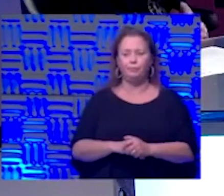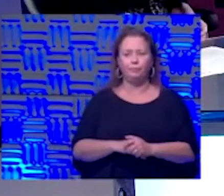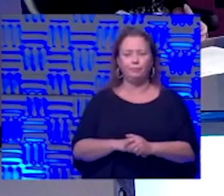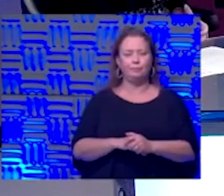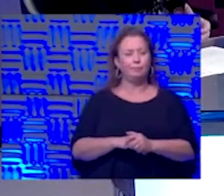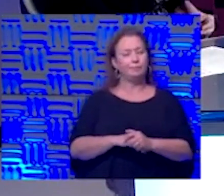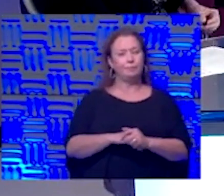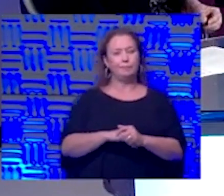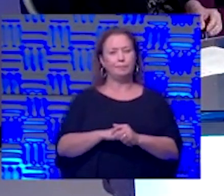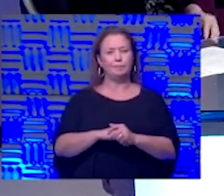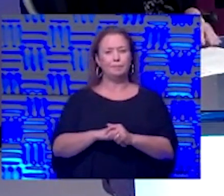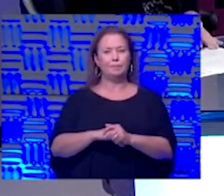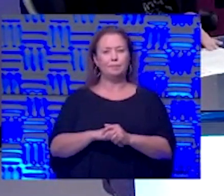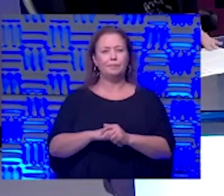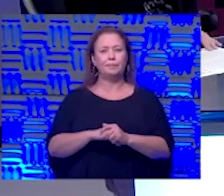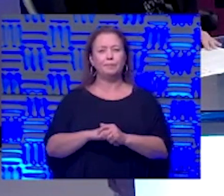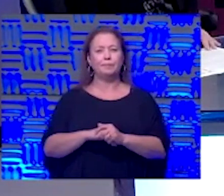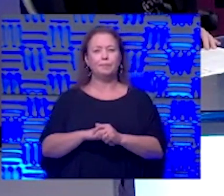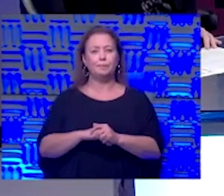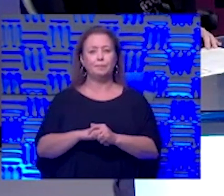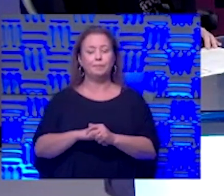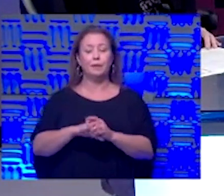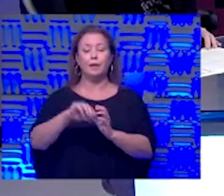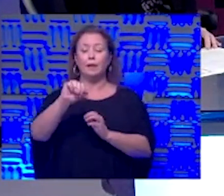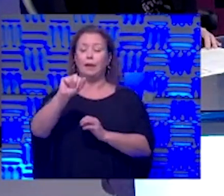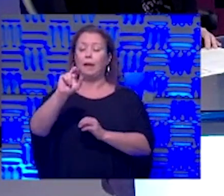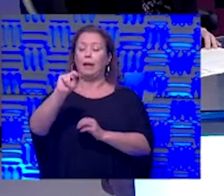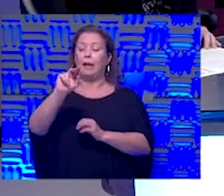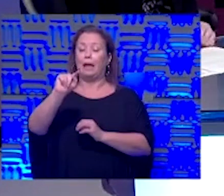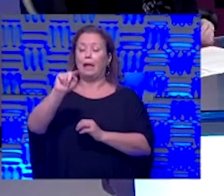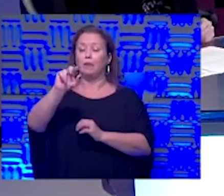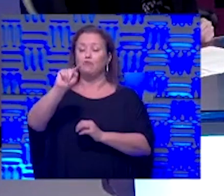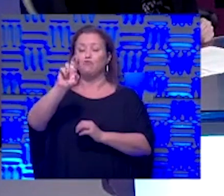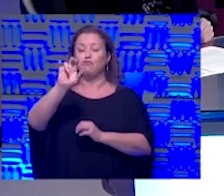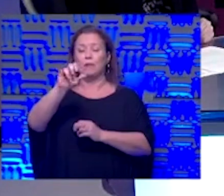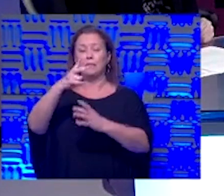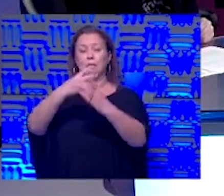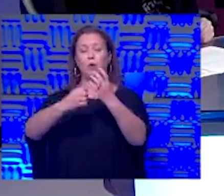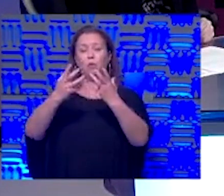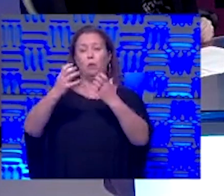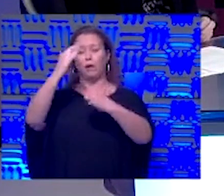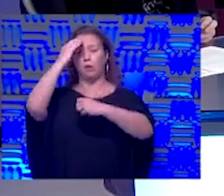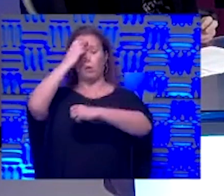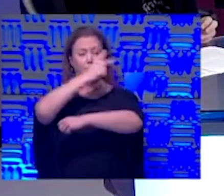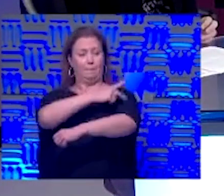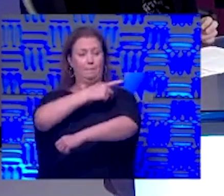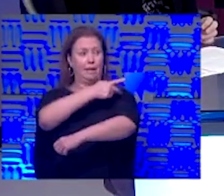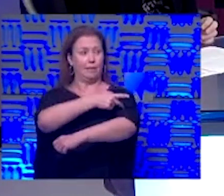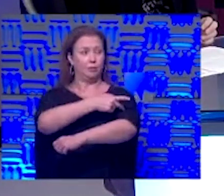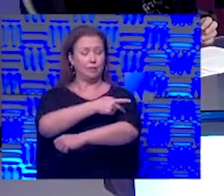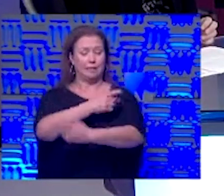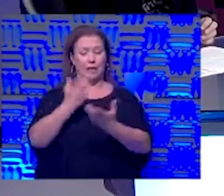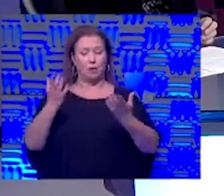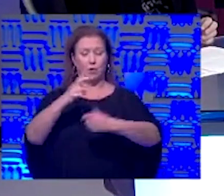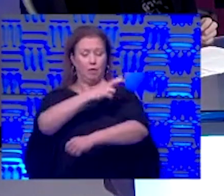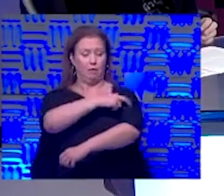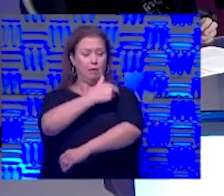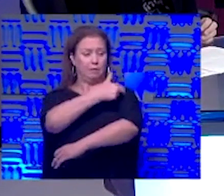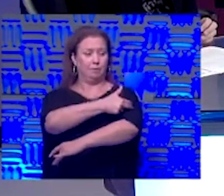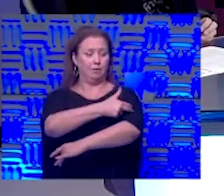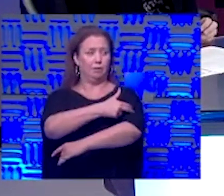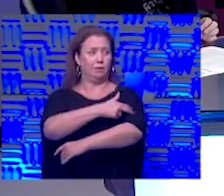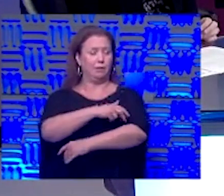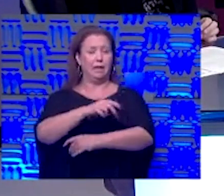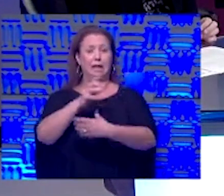All right. Anne and Tracy are wanting to know what we know about our patients that are hospitalized,